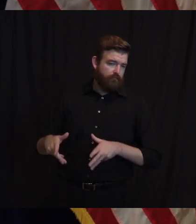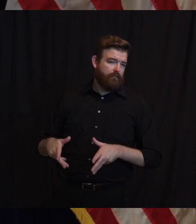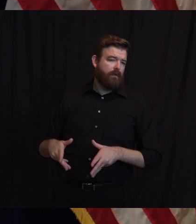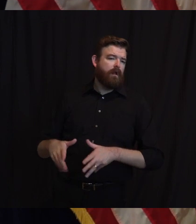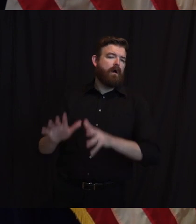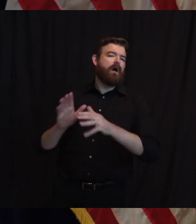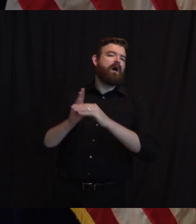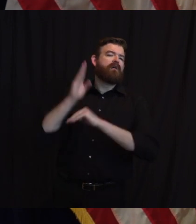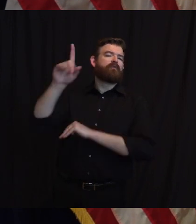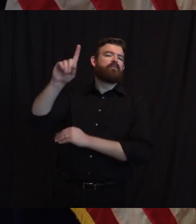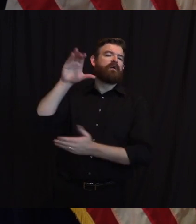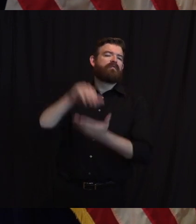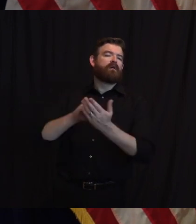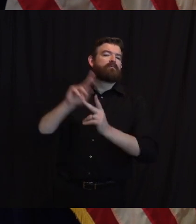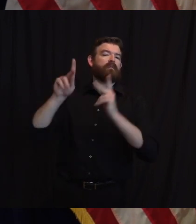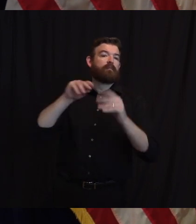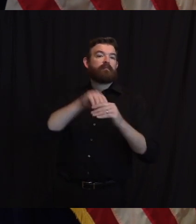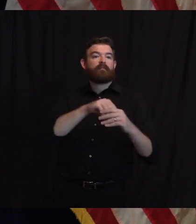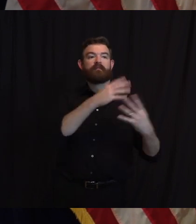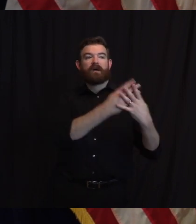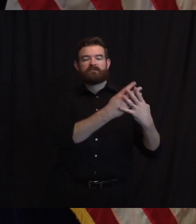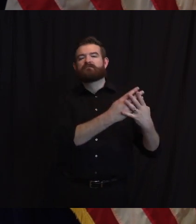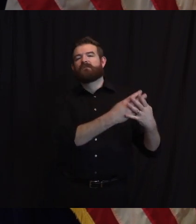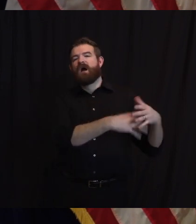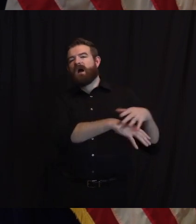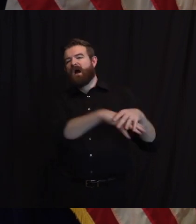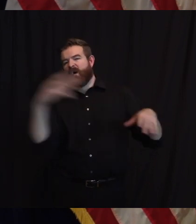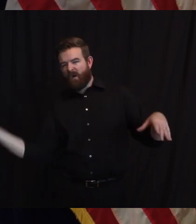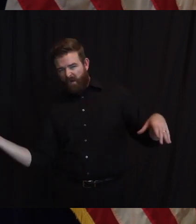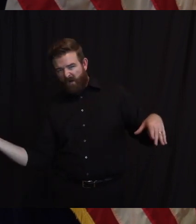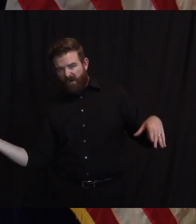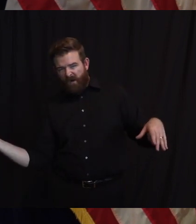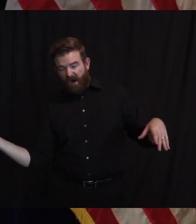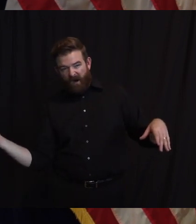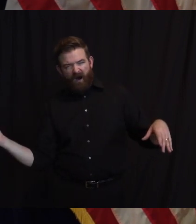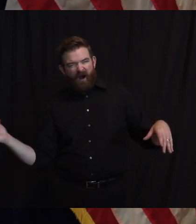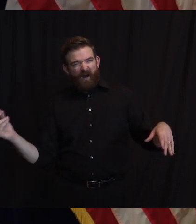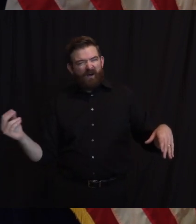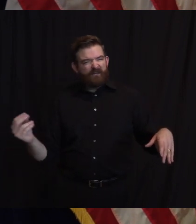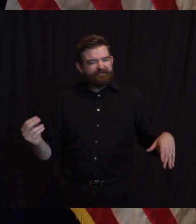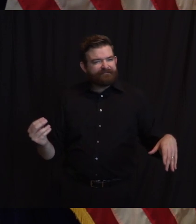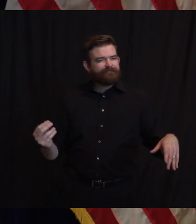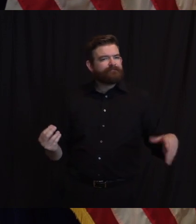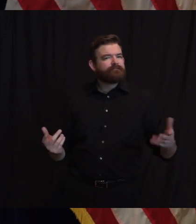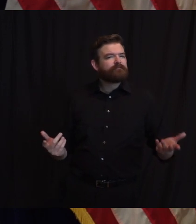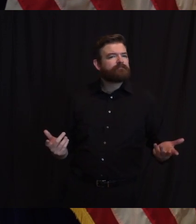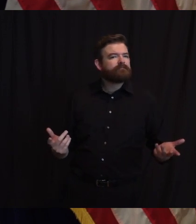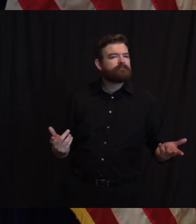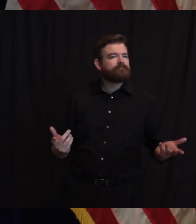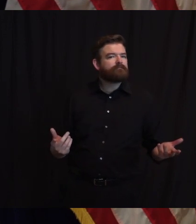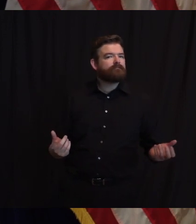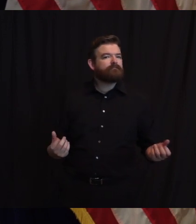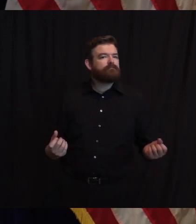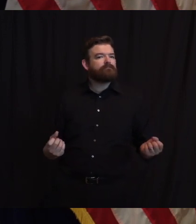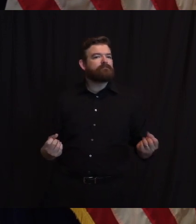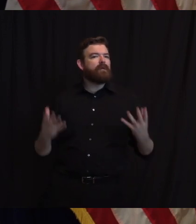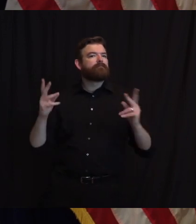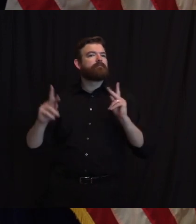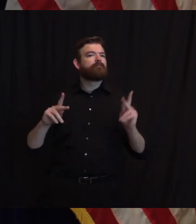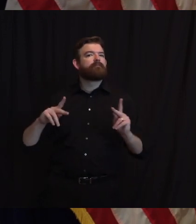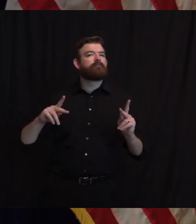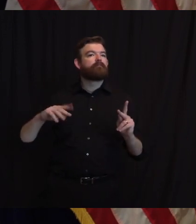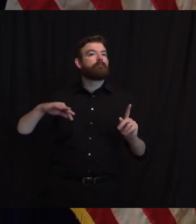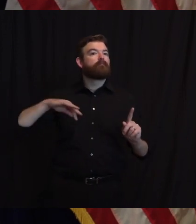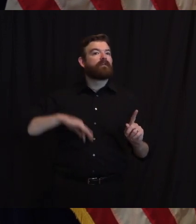COVID-19 pandemic. Since then, less than 100 inmates have benefited from this move, and 42 have died. What is your response to